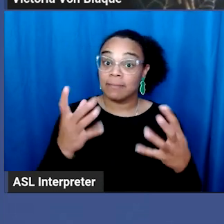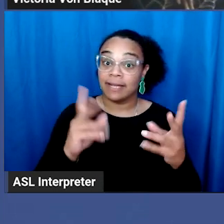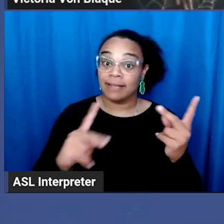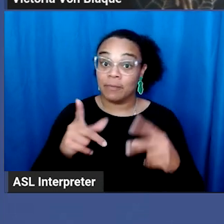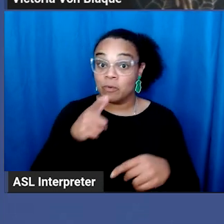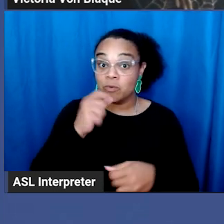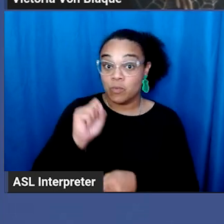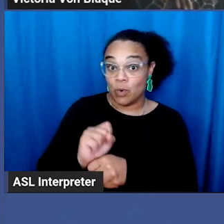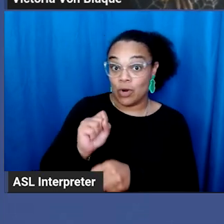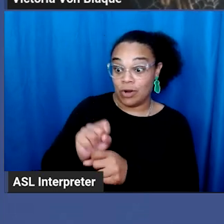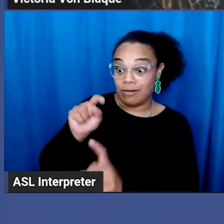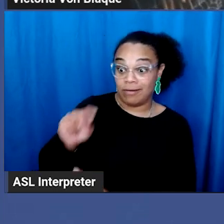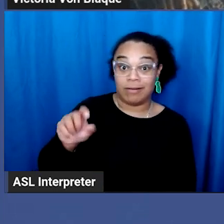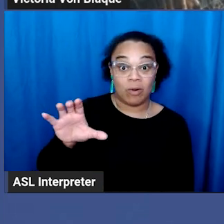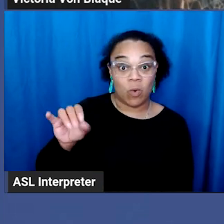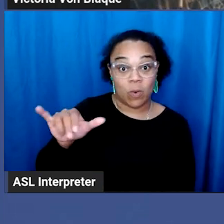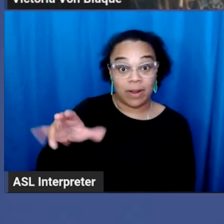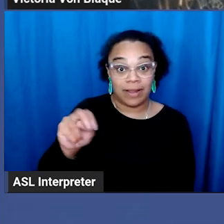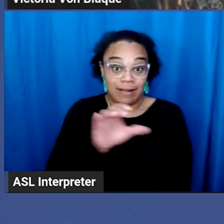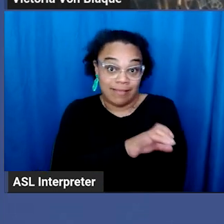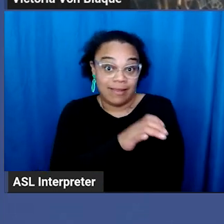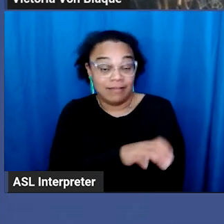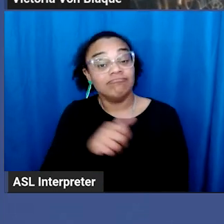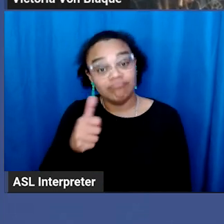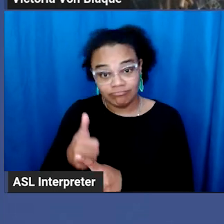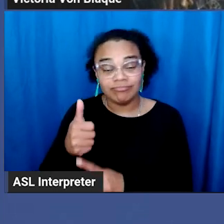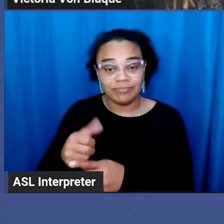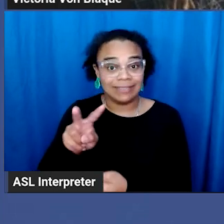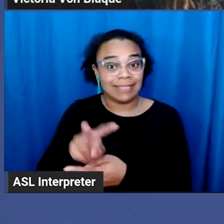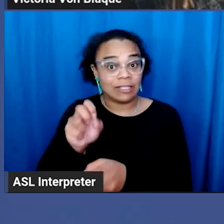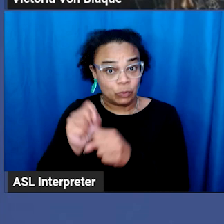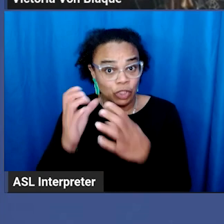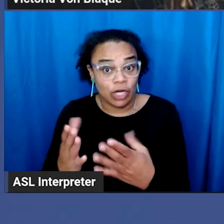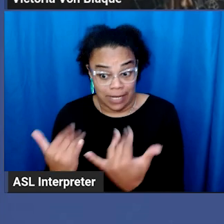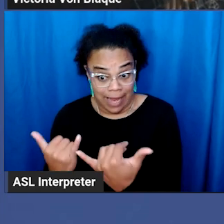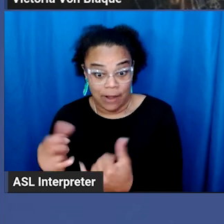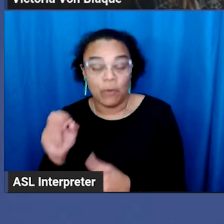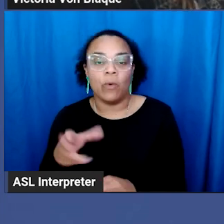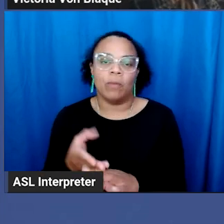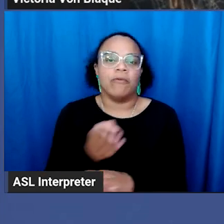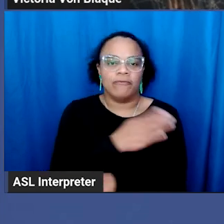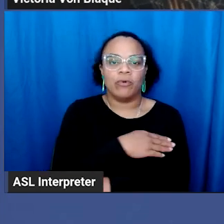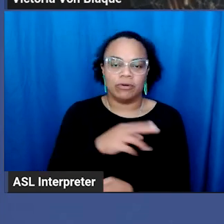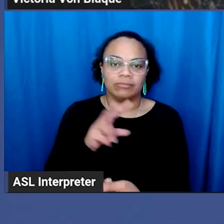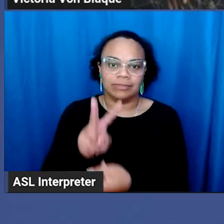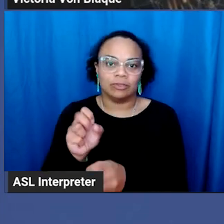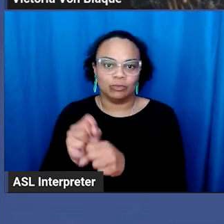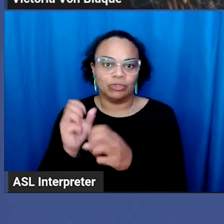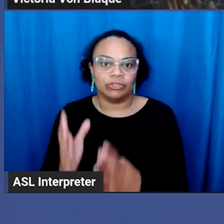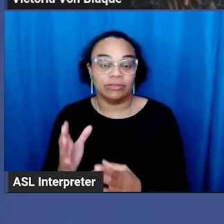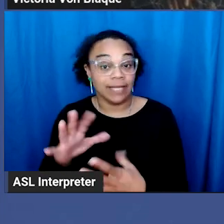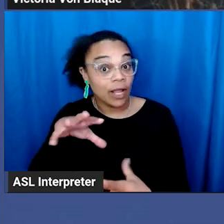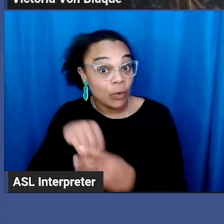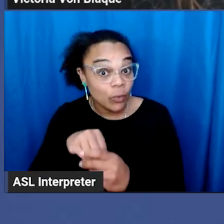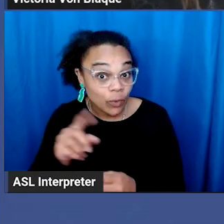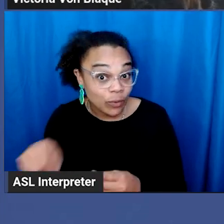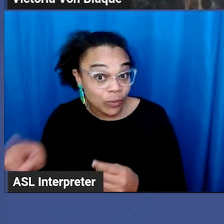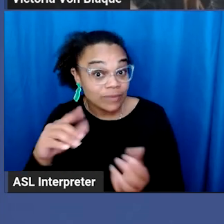work at the Coin Clinic are sex workers or were sex workers, even some of the doctors.